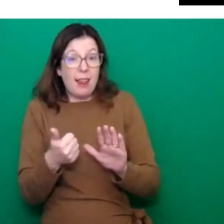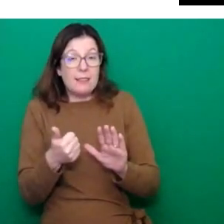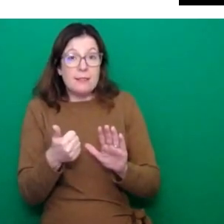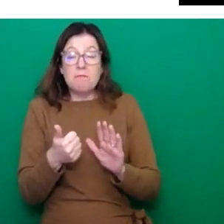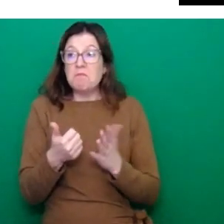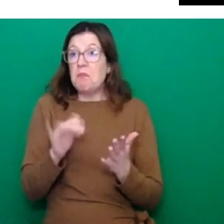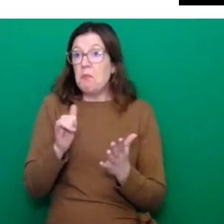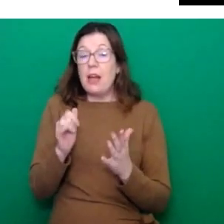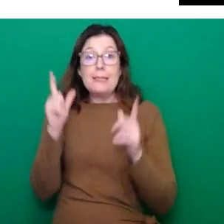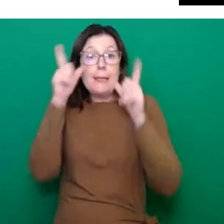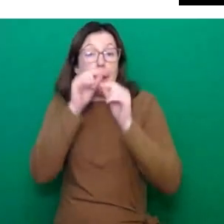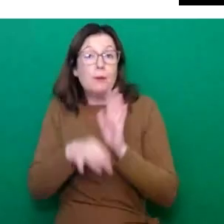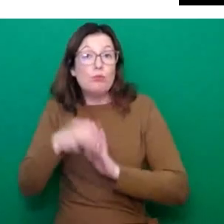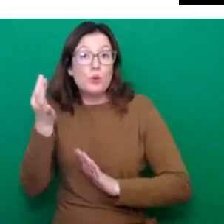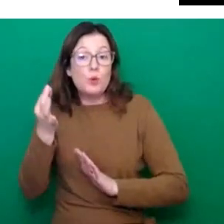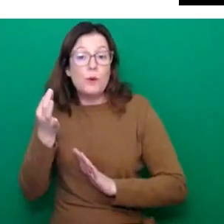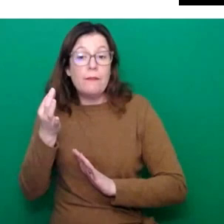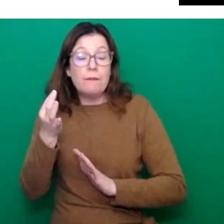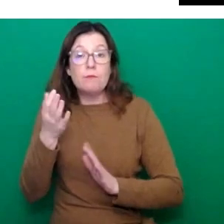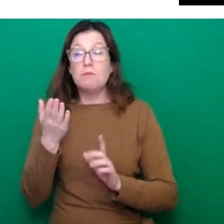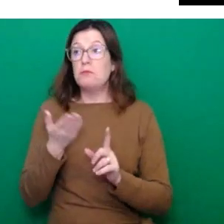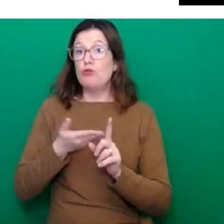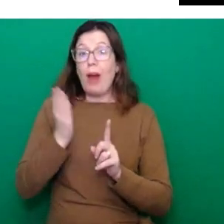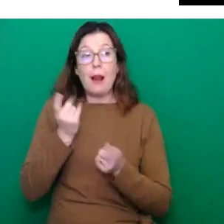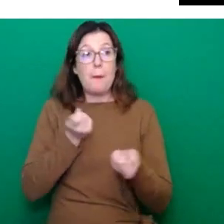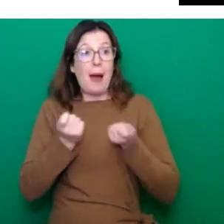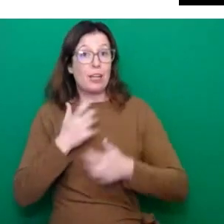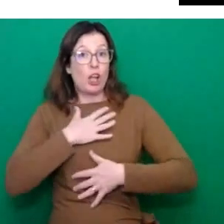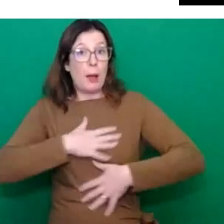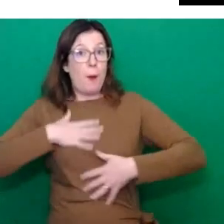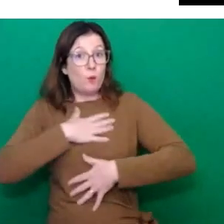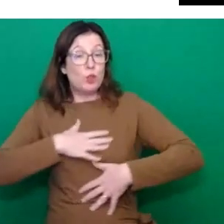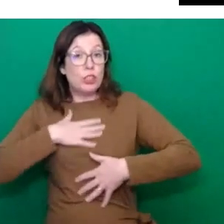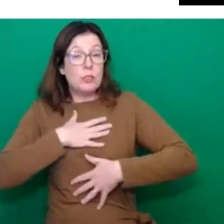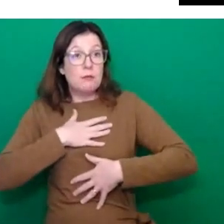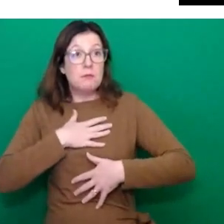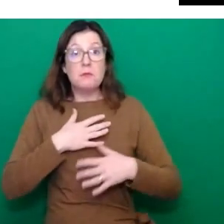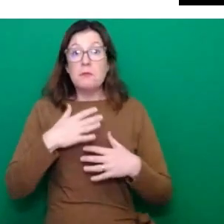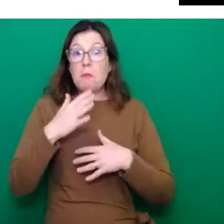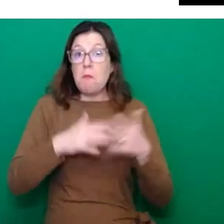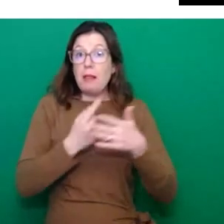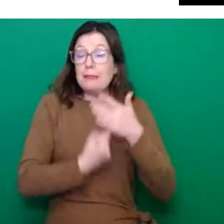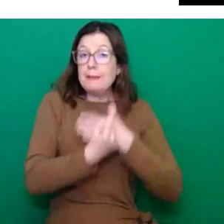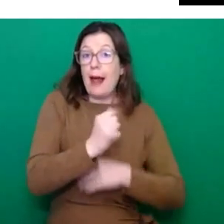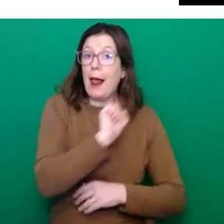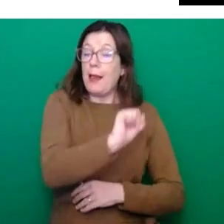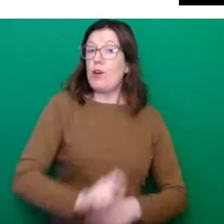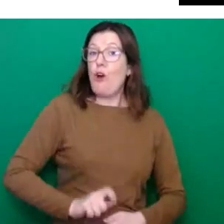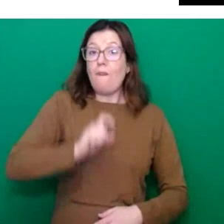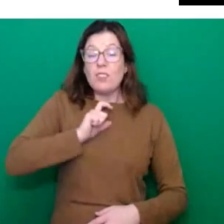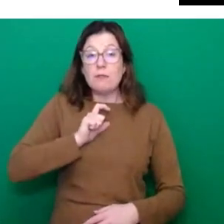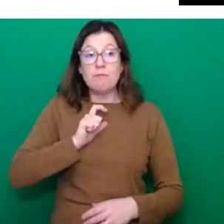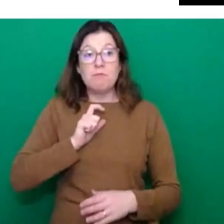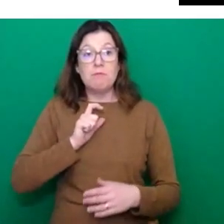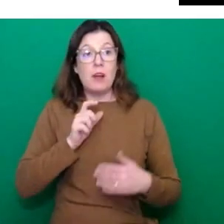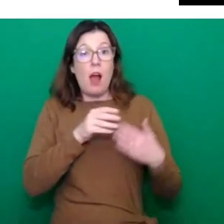improving sleep, recognising, managing emotions, building self-confidence, and also guided